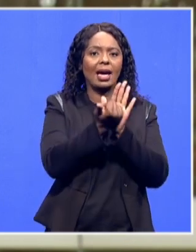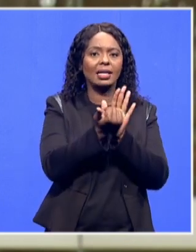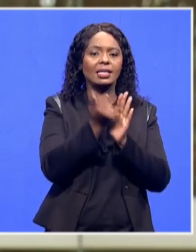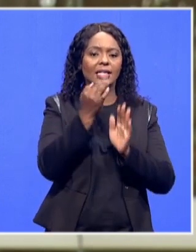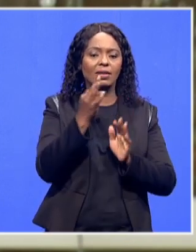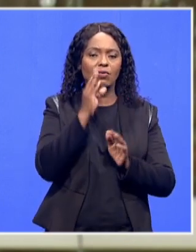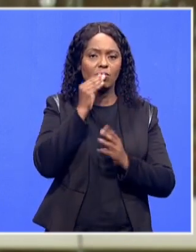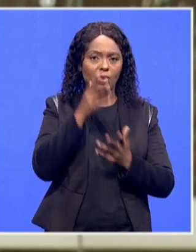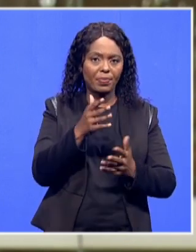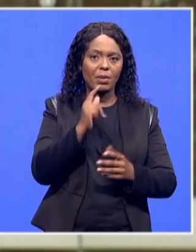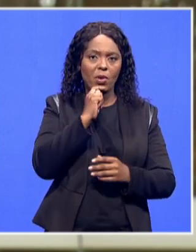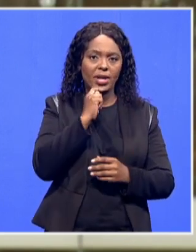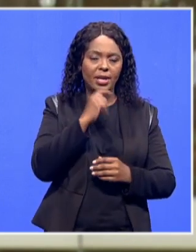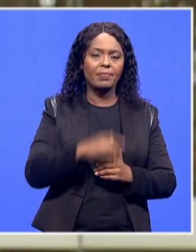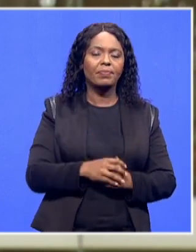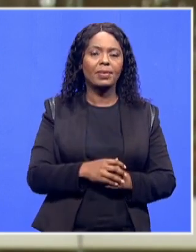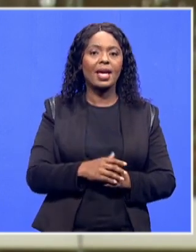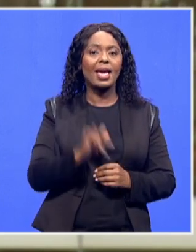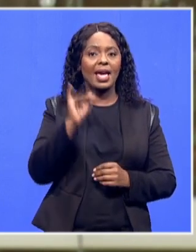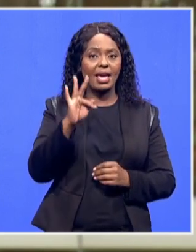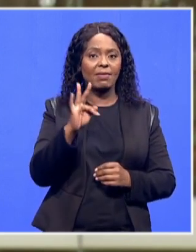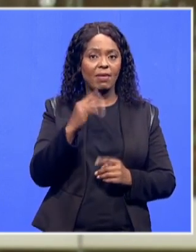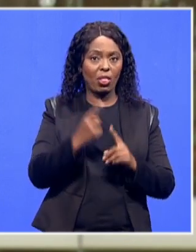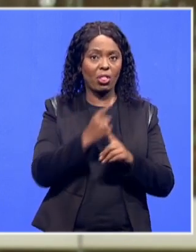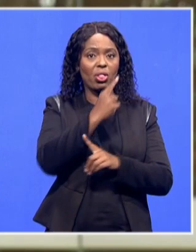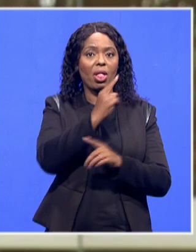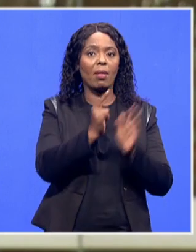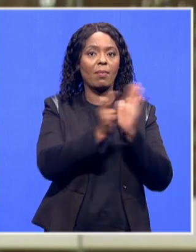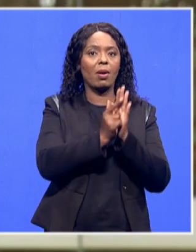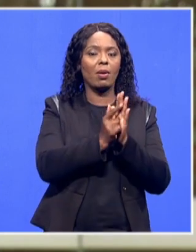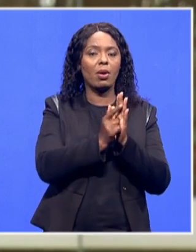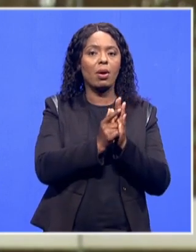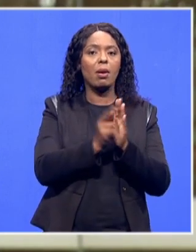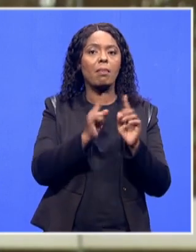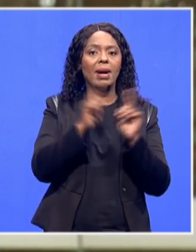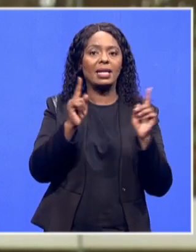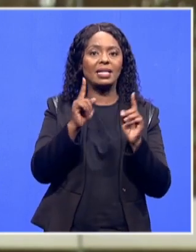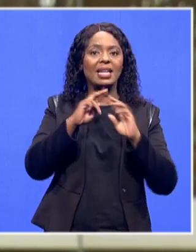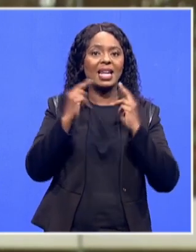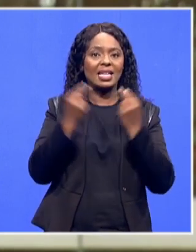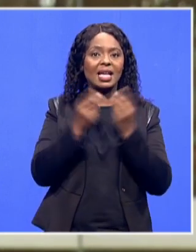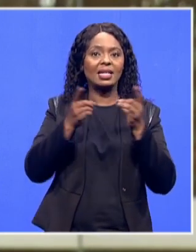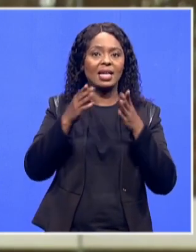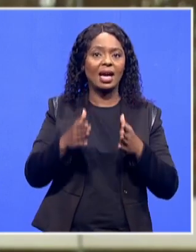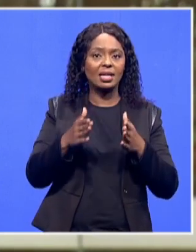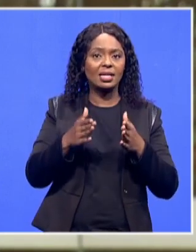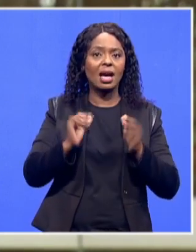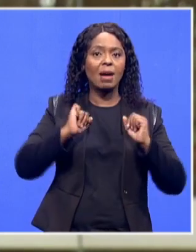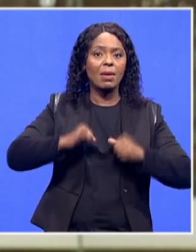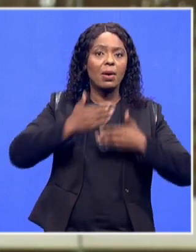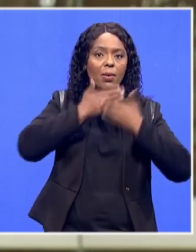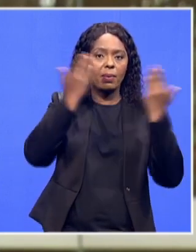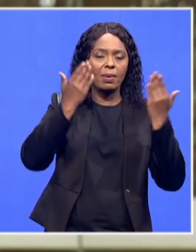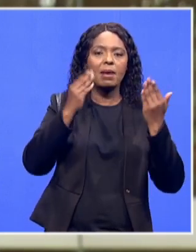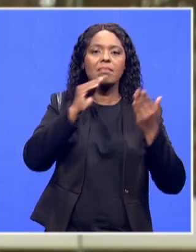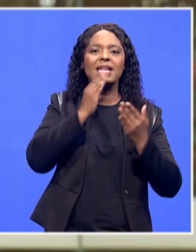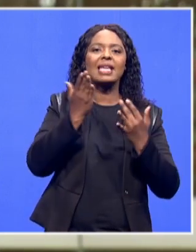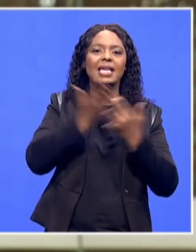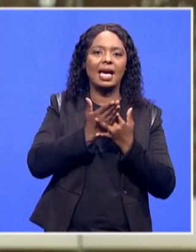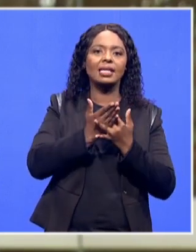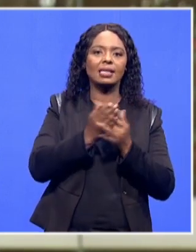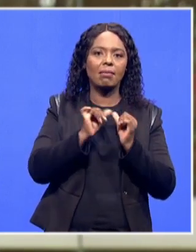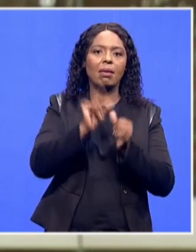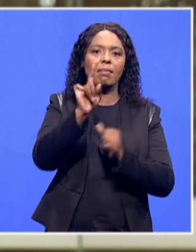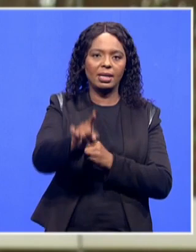morning. So if he did that without the permission of the National Director, then there is a case to answer to. But let's